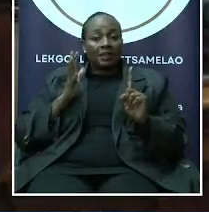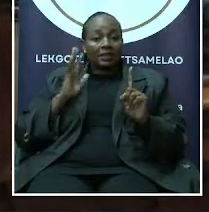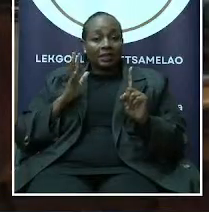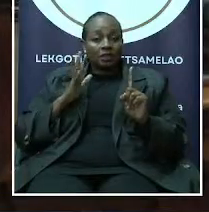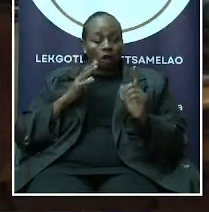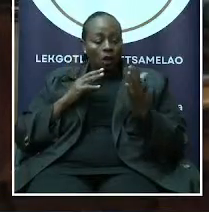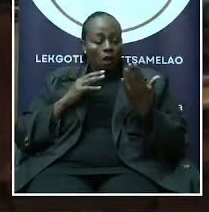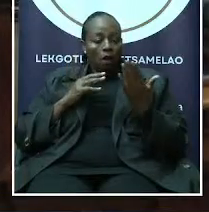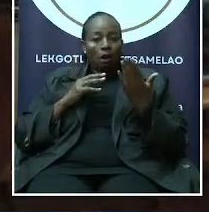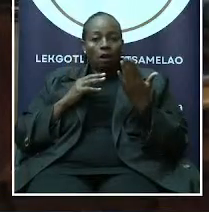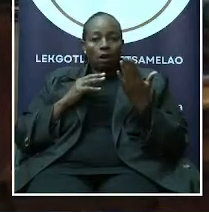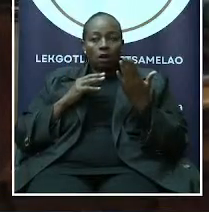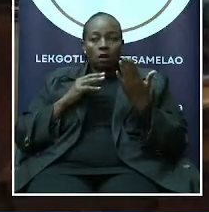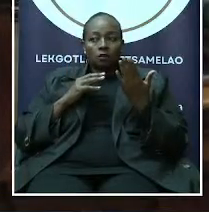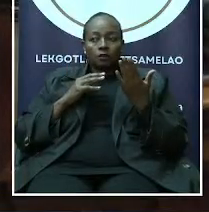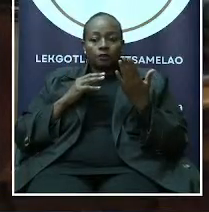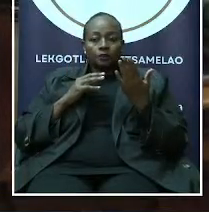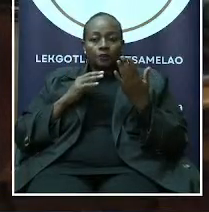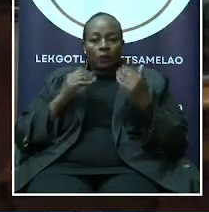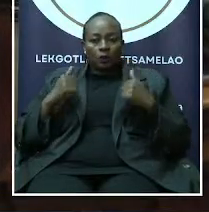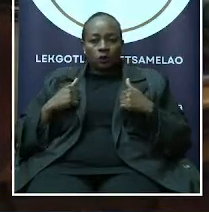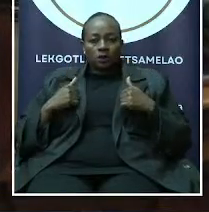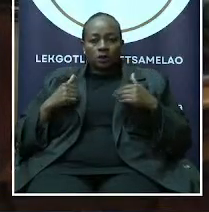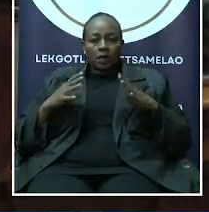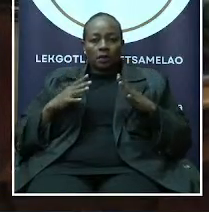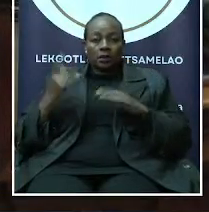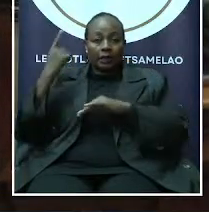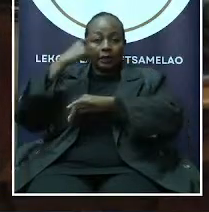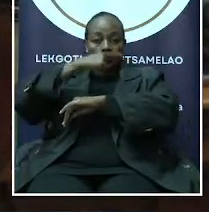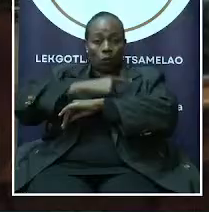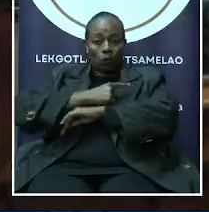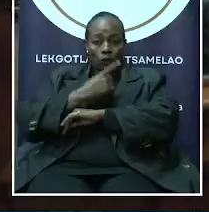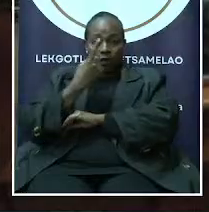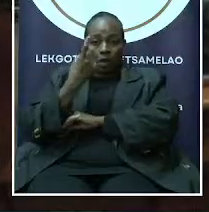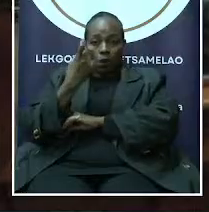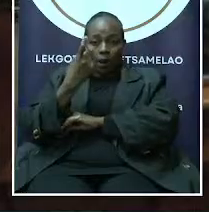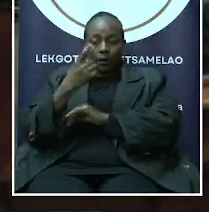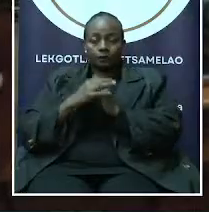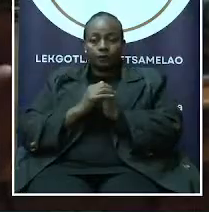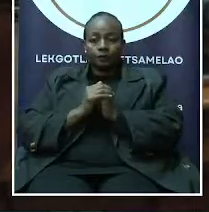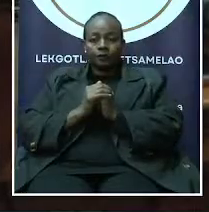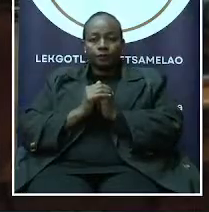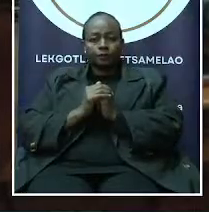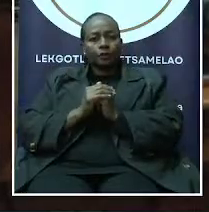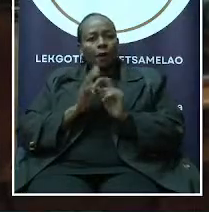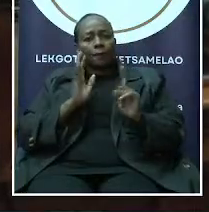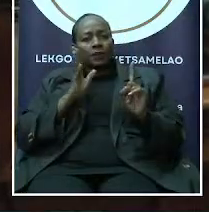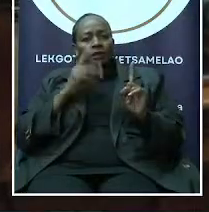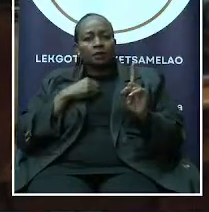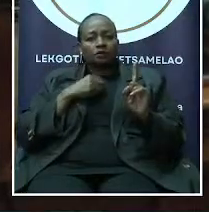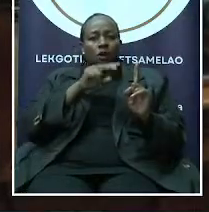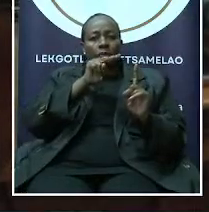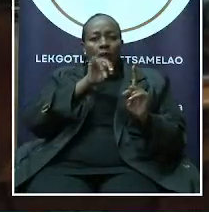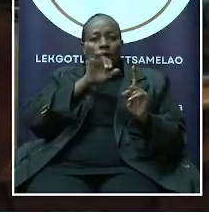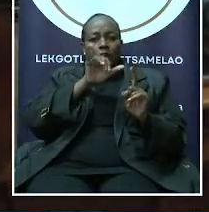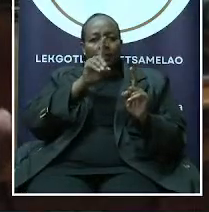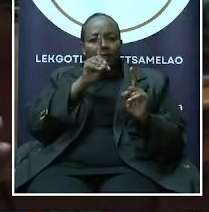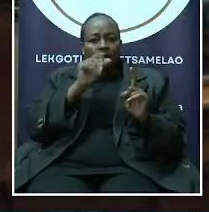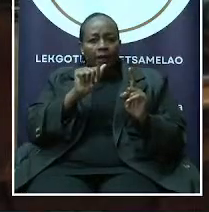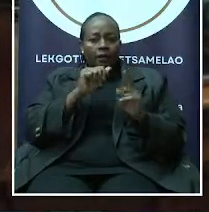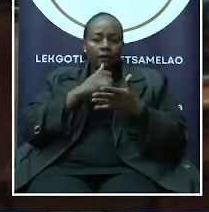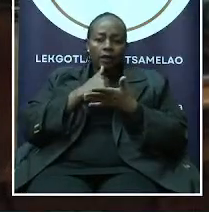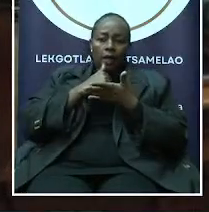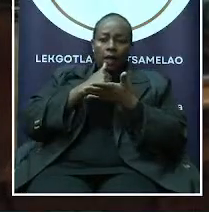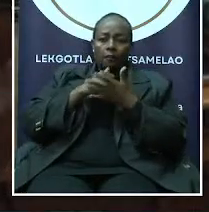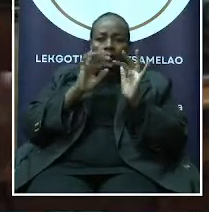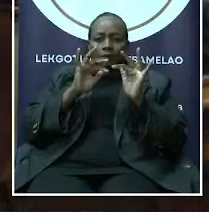had, I want to start from day one. We had a presentation from NYDA on how they are helping people,